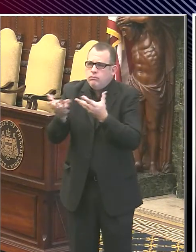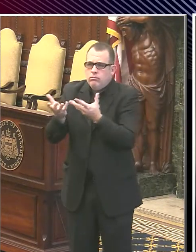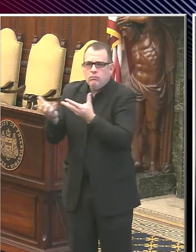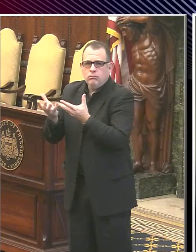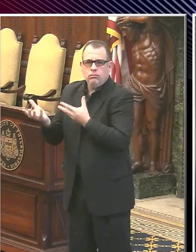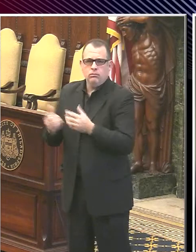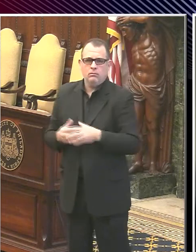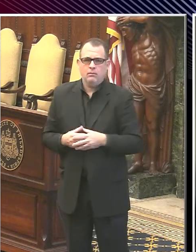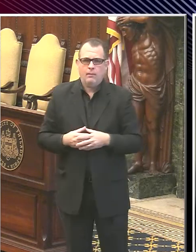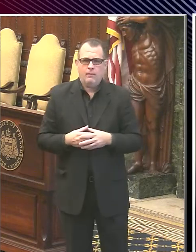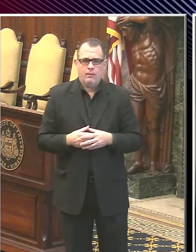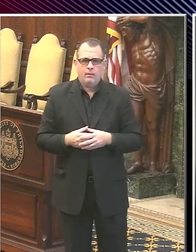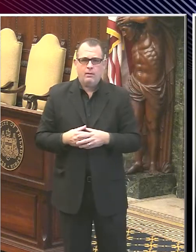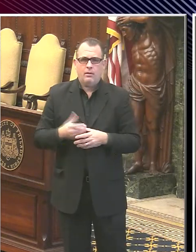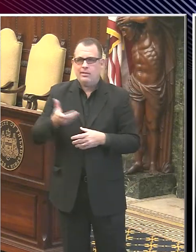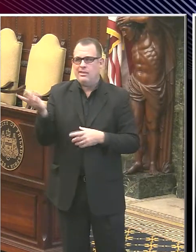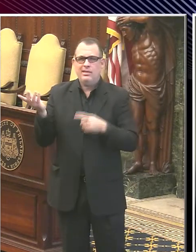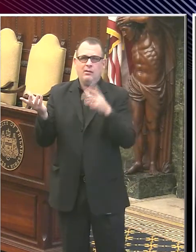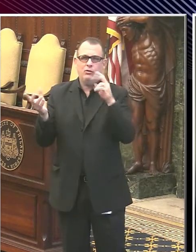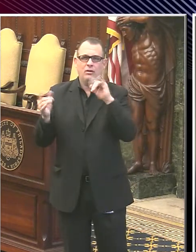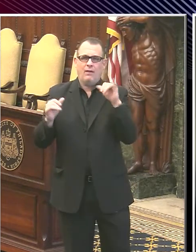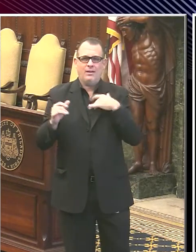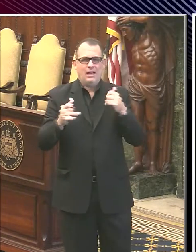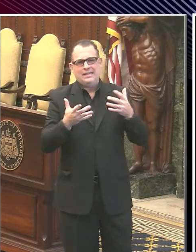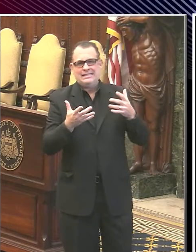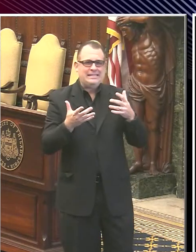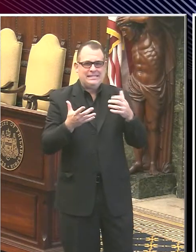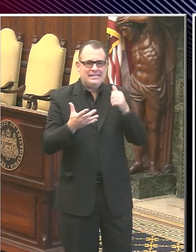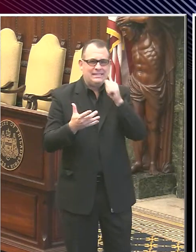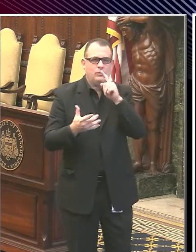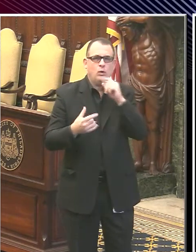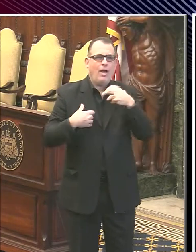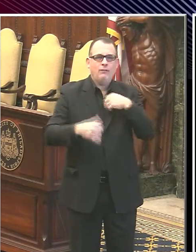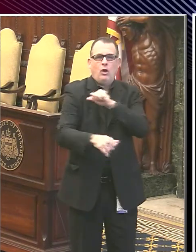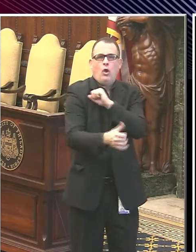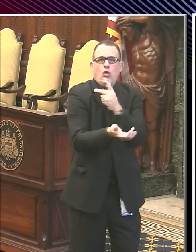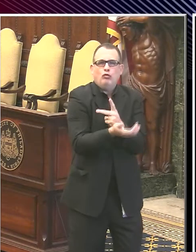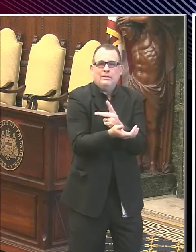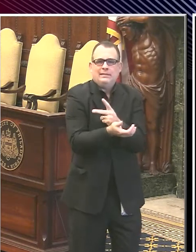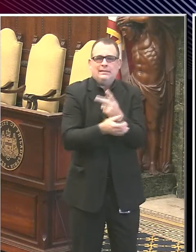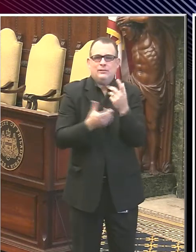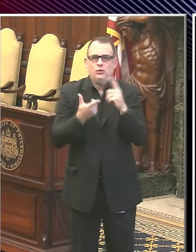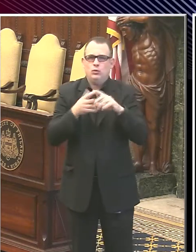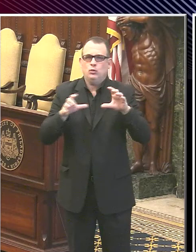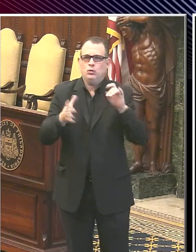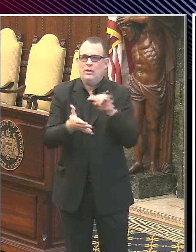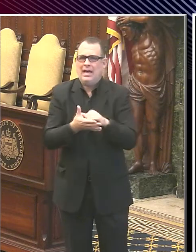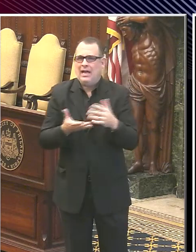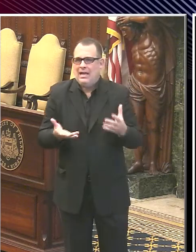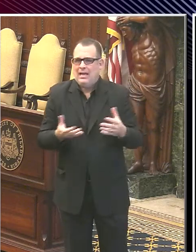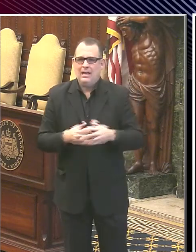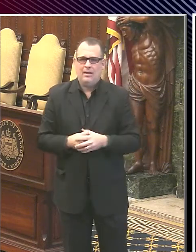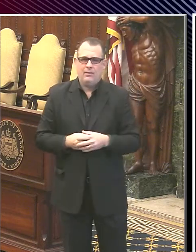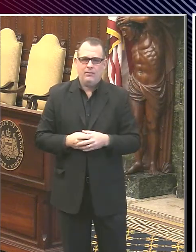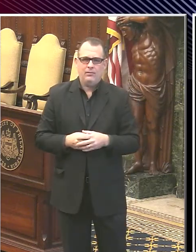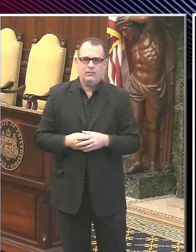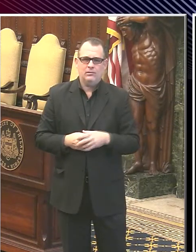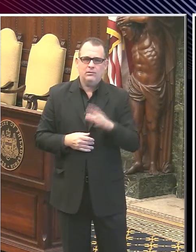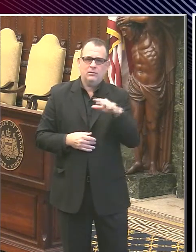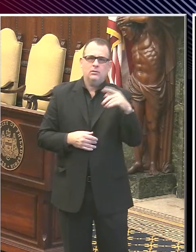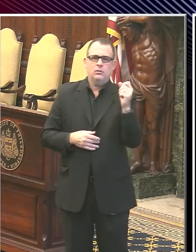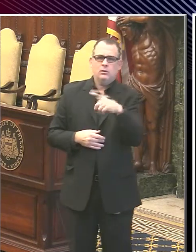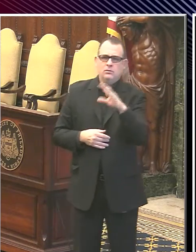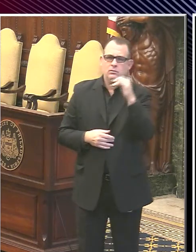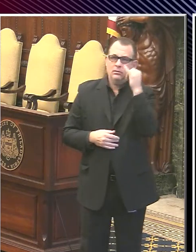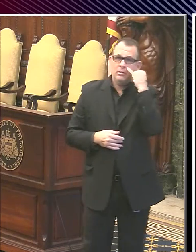legal authority to do that. Okay. You've talked about, you said if it's approved this week, the Pfizer vaccine, we may